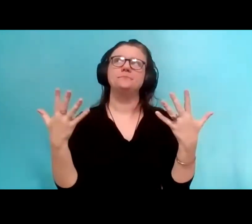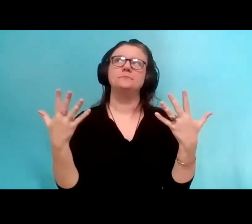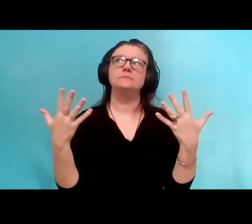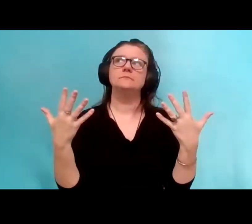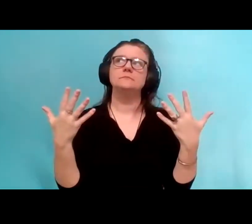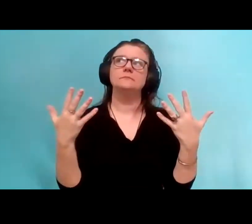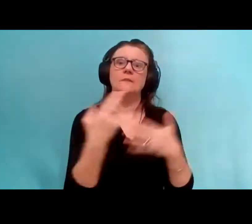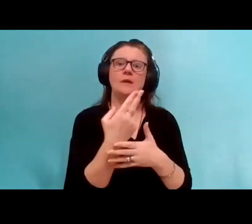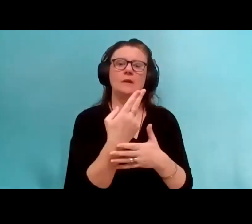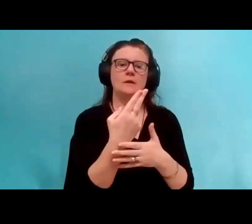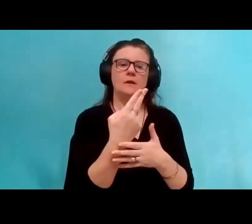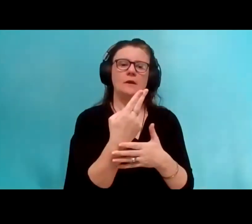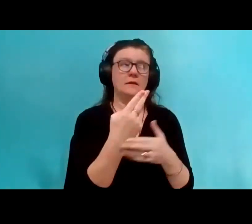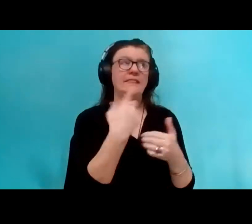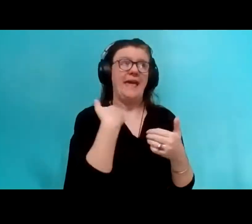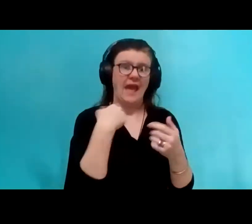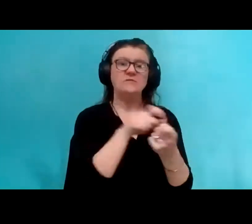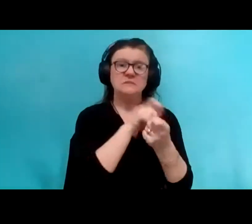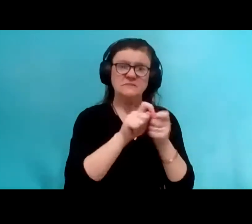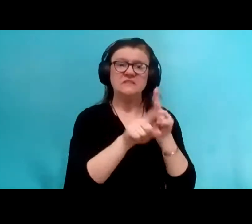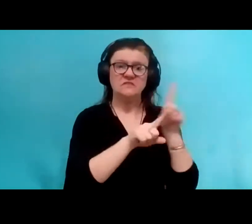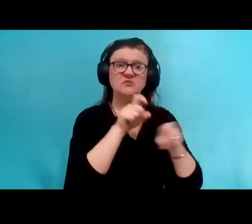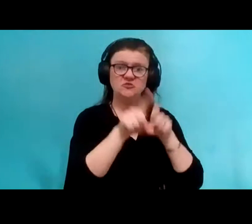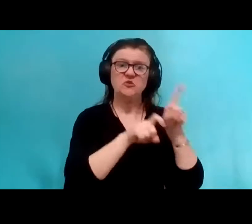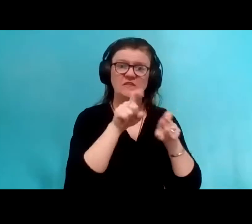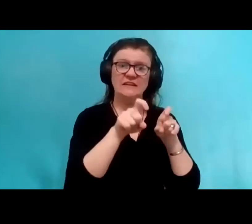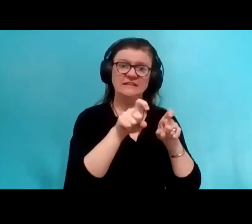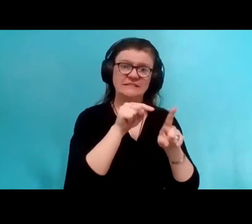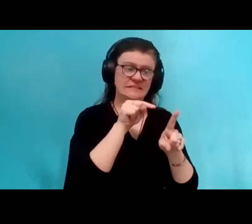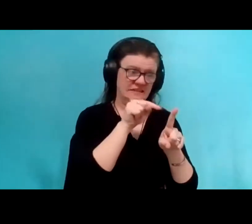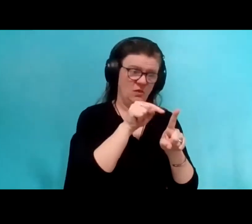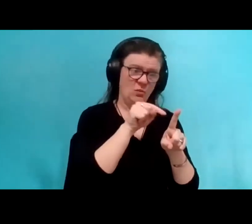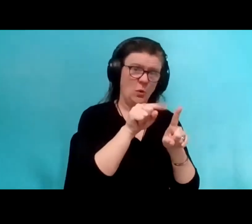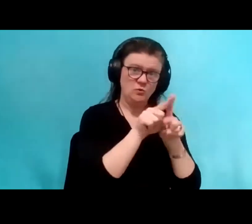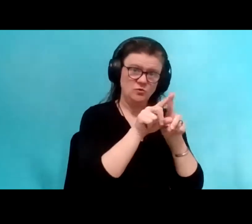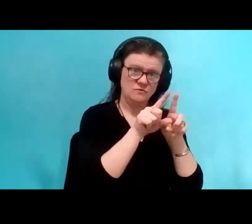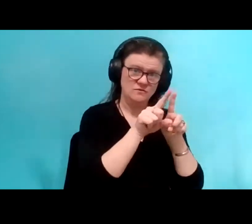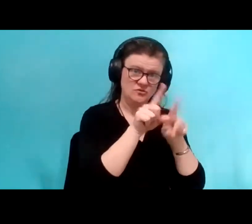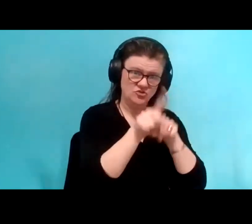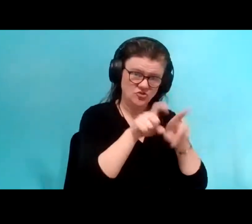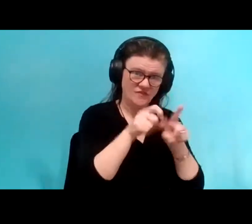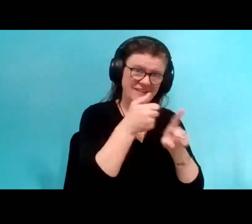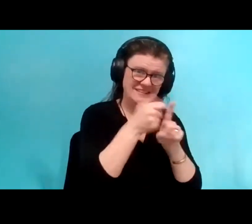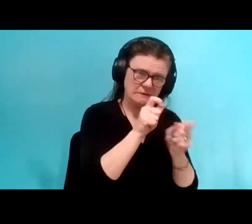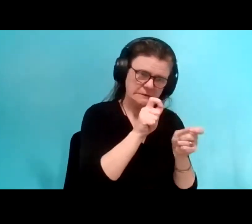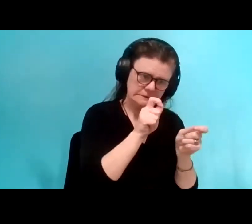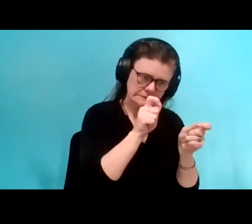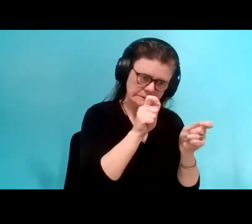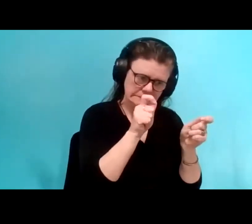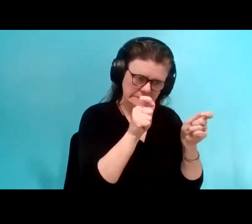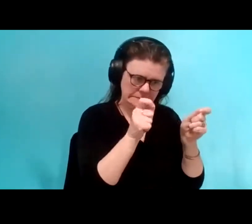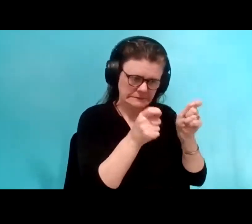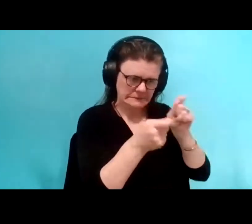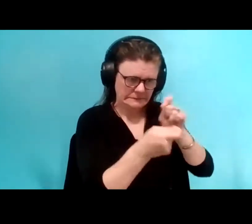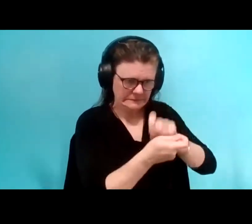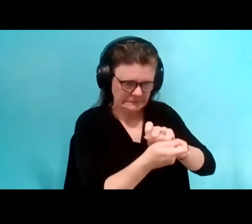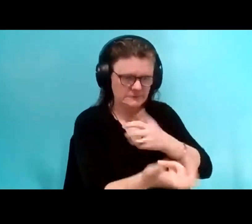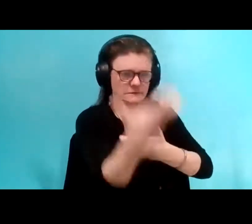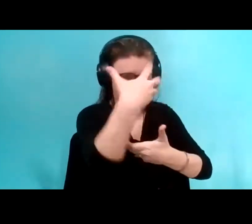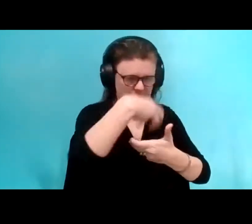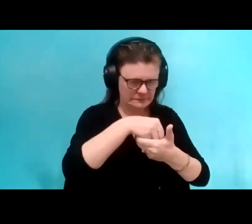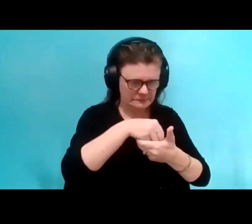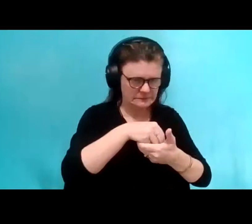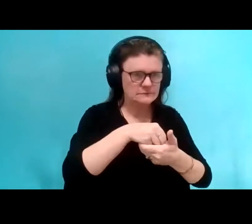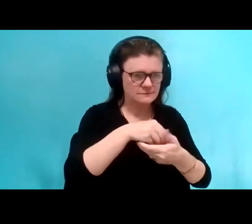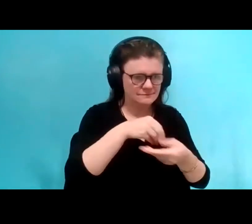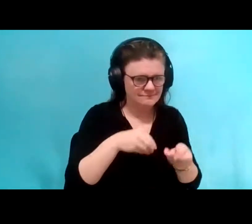household survey programs, those changes can be integrated progressively into surveys, so that they